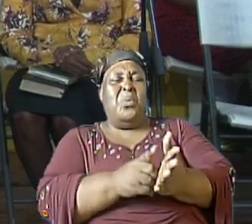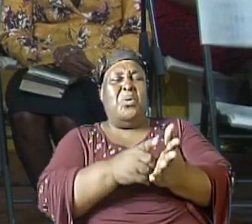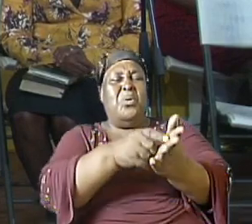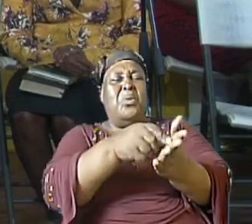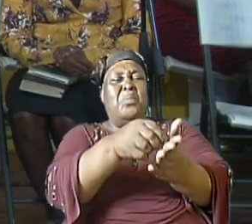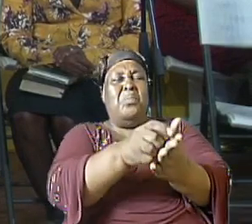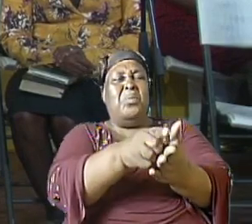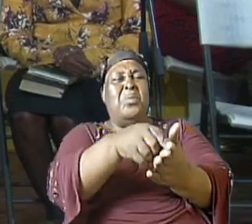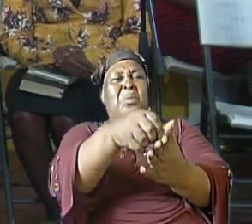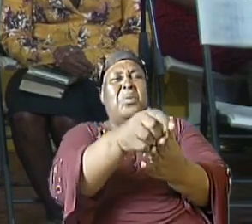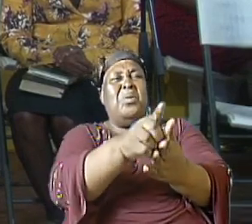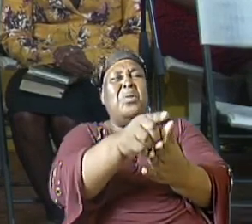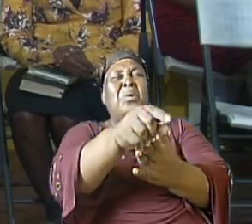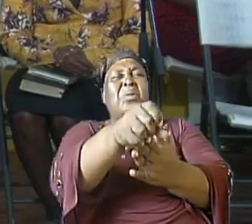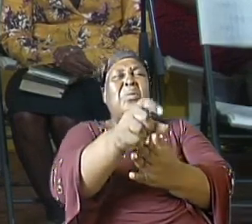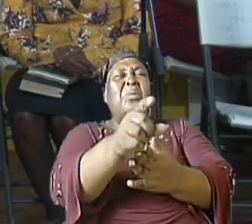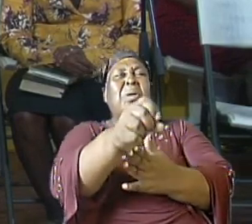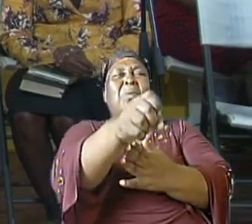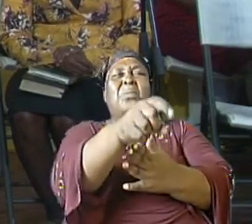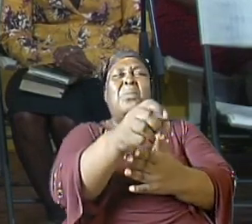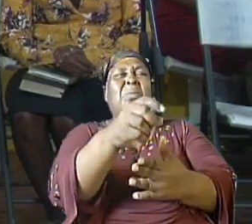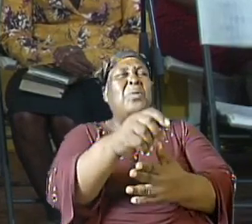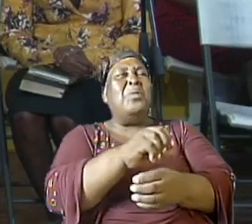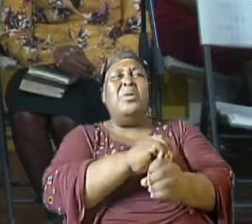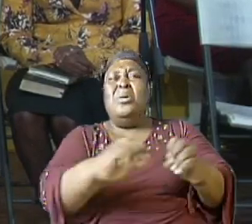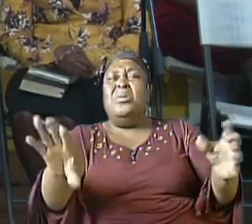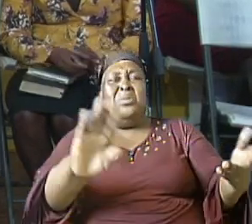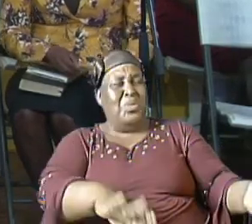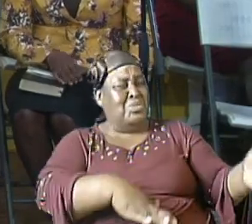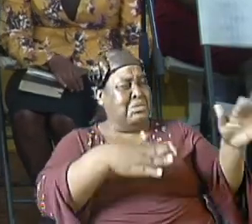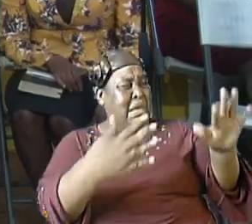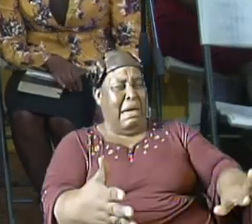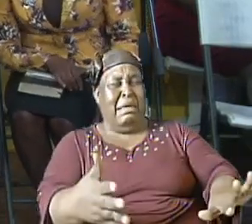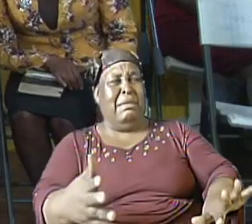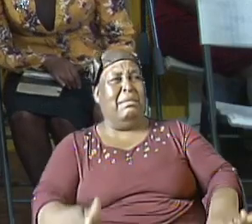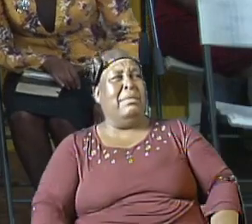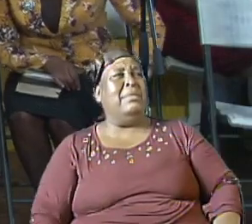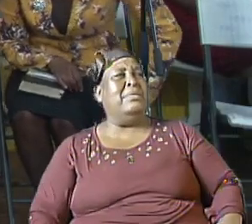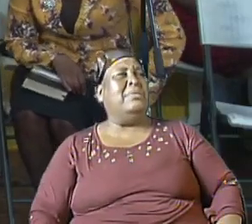worm dieth not. No, Jesus. Hey,